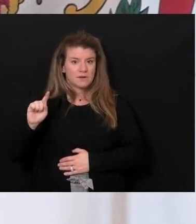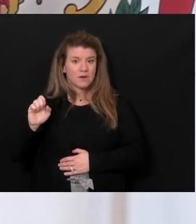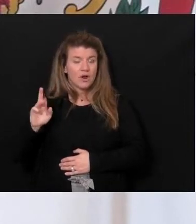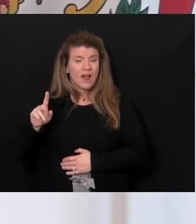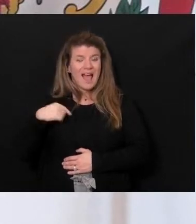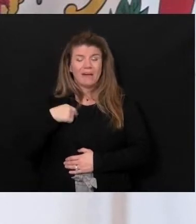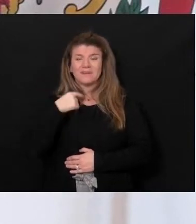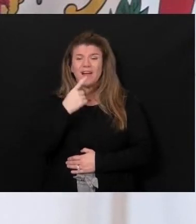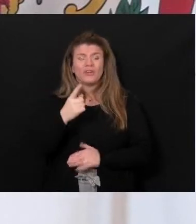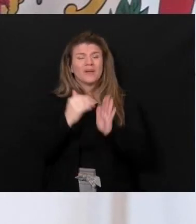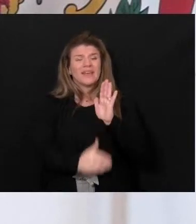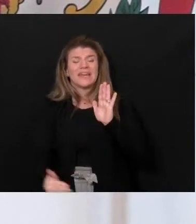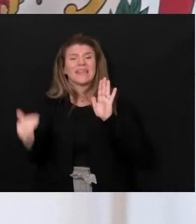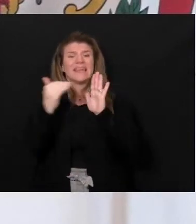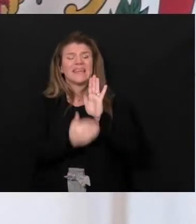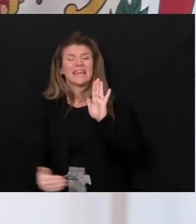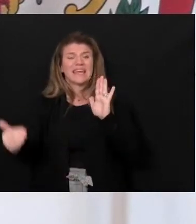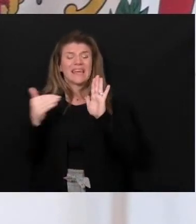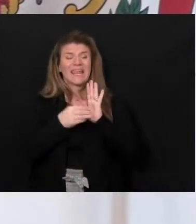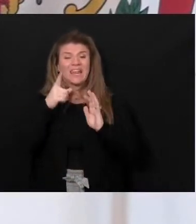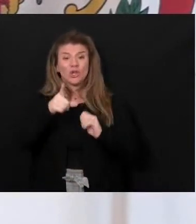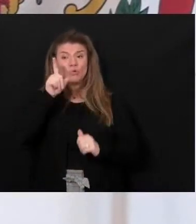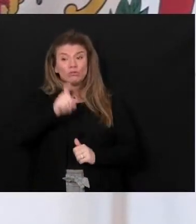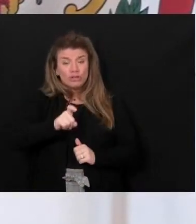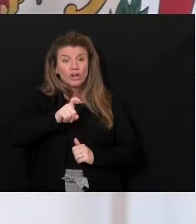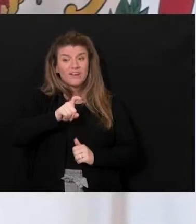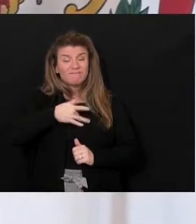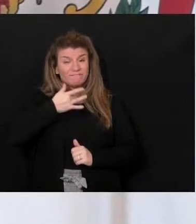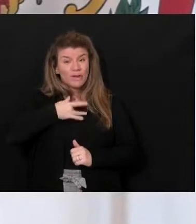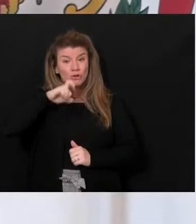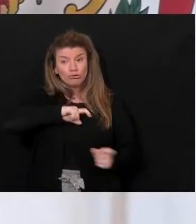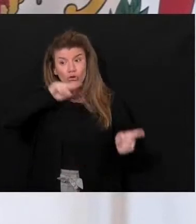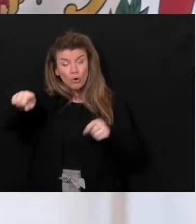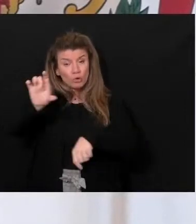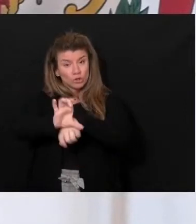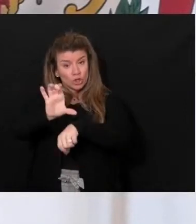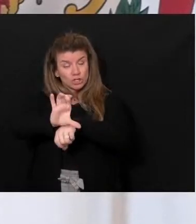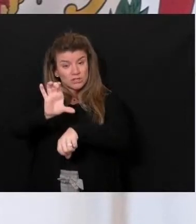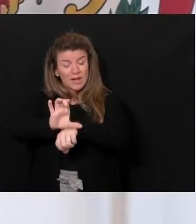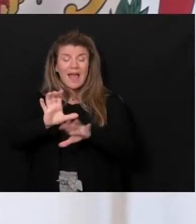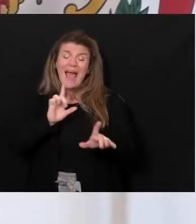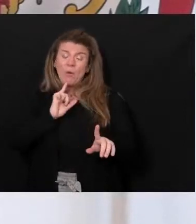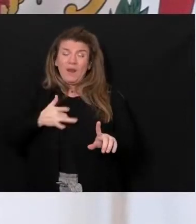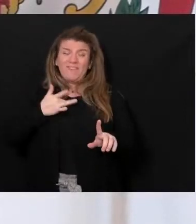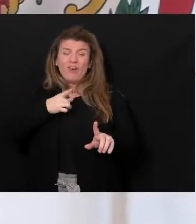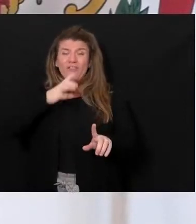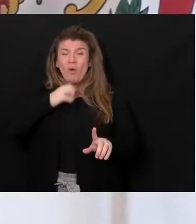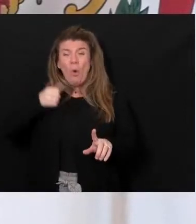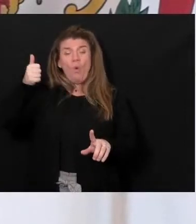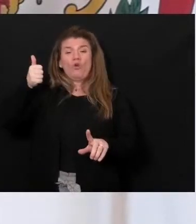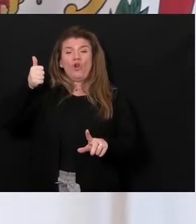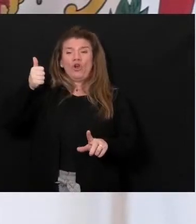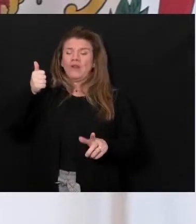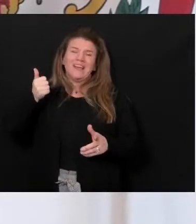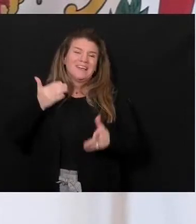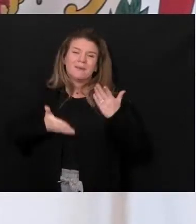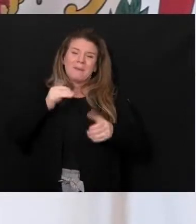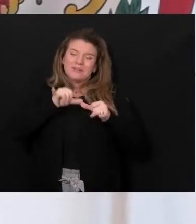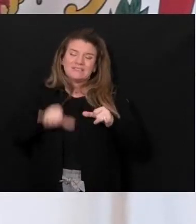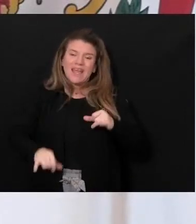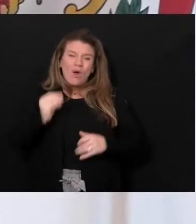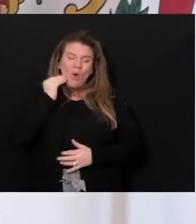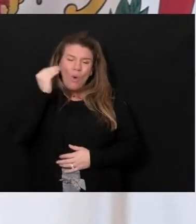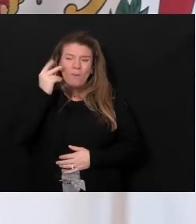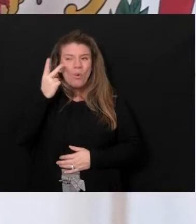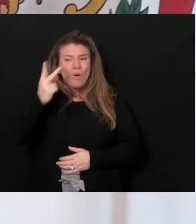been telling you over and over. If you opt to go to church and everything, and I think if you're elderly, it'd be mighty good if you could get your services